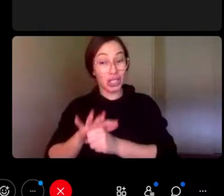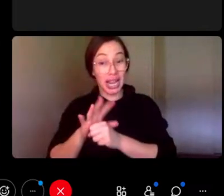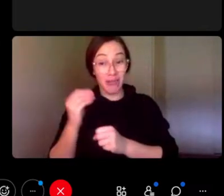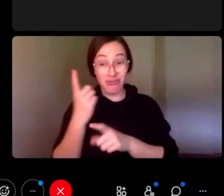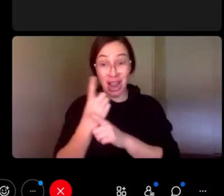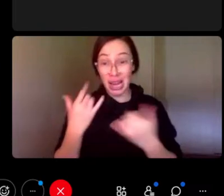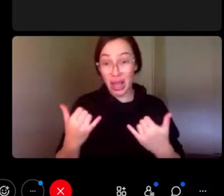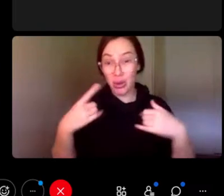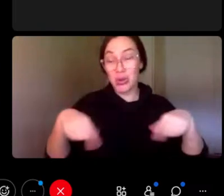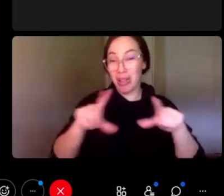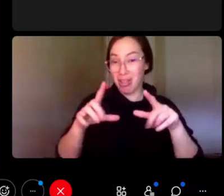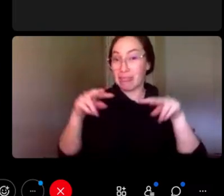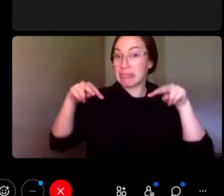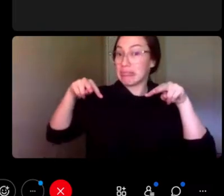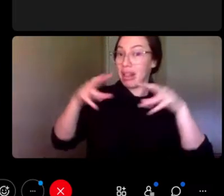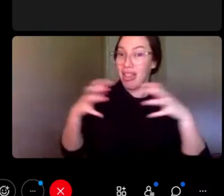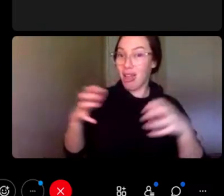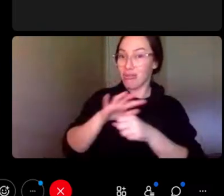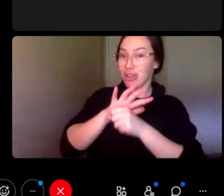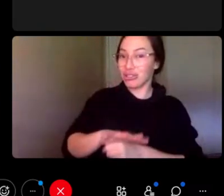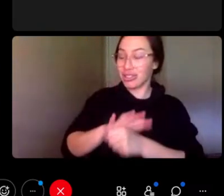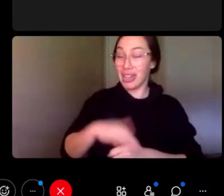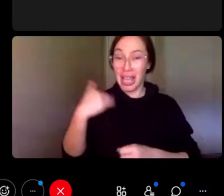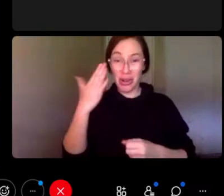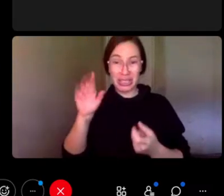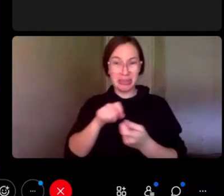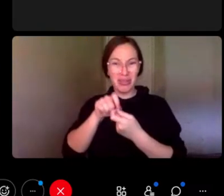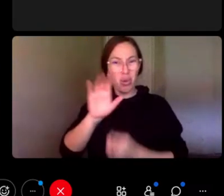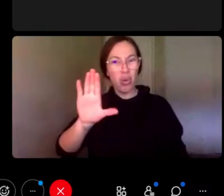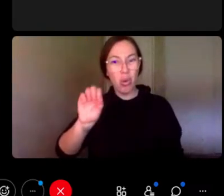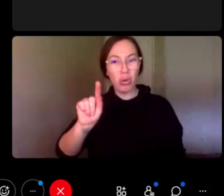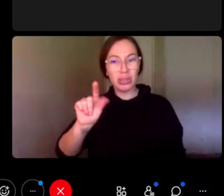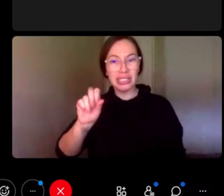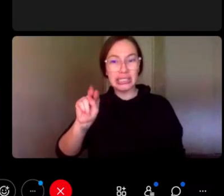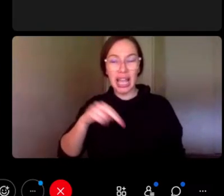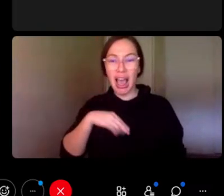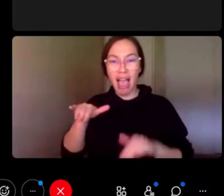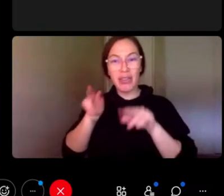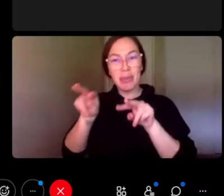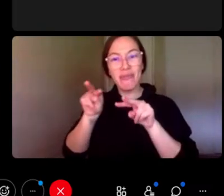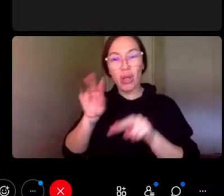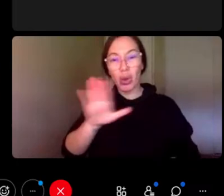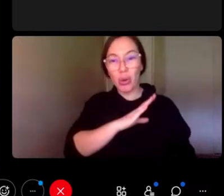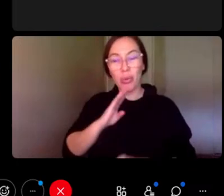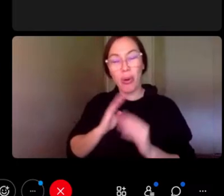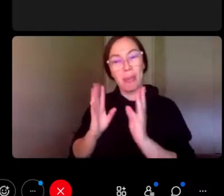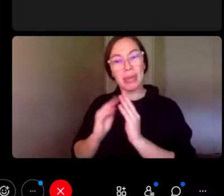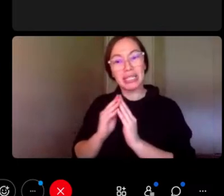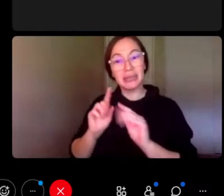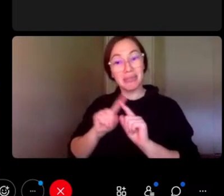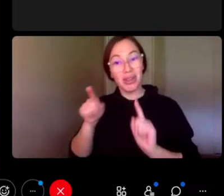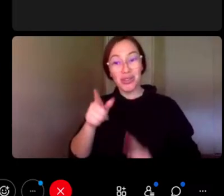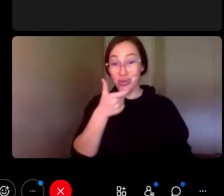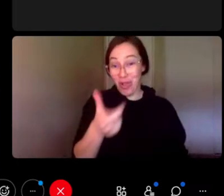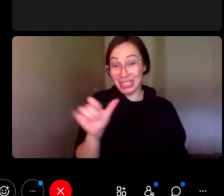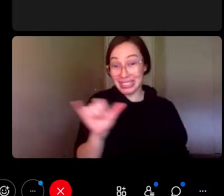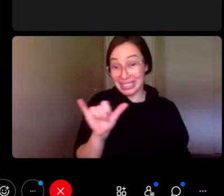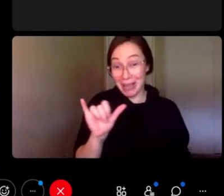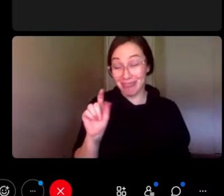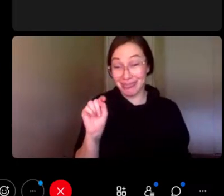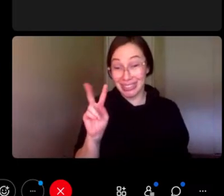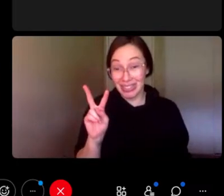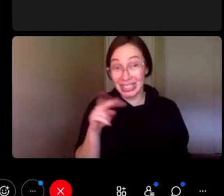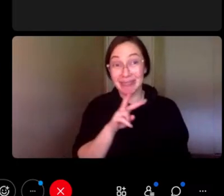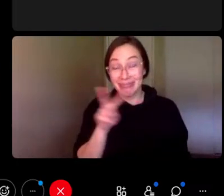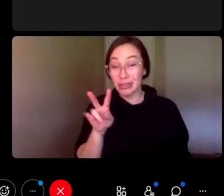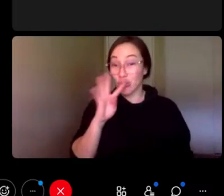right now. I don't know specifically in Colton because I haven't followed your board meetings, but you watch the same shows I do. You